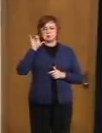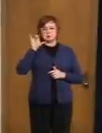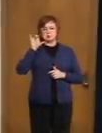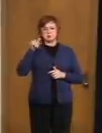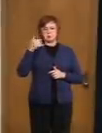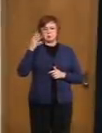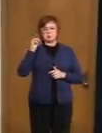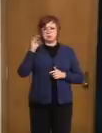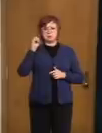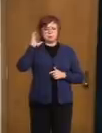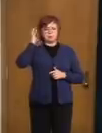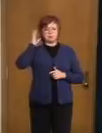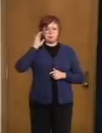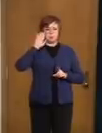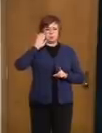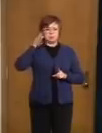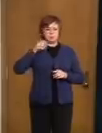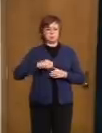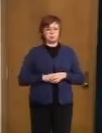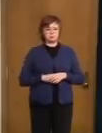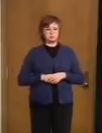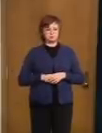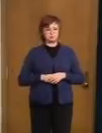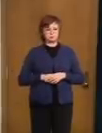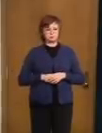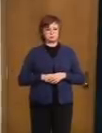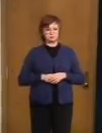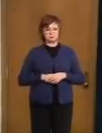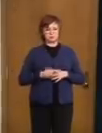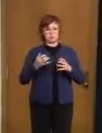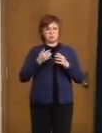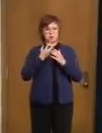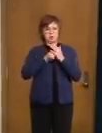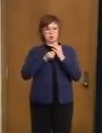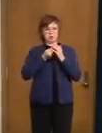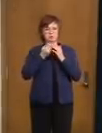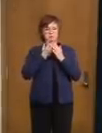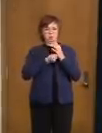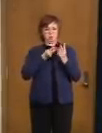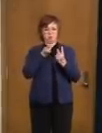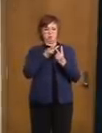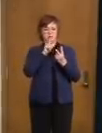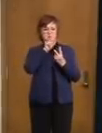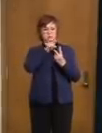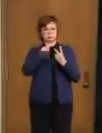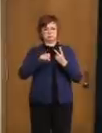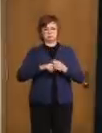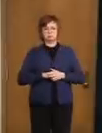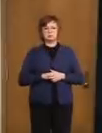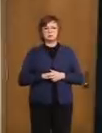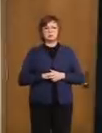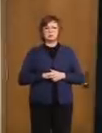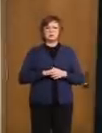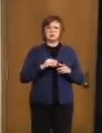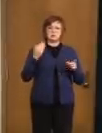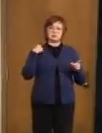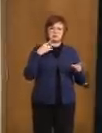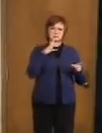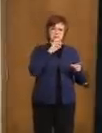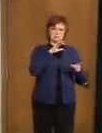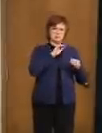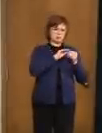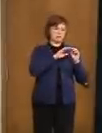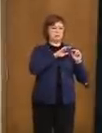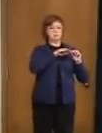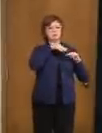Hi, I was hoping both the Premier and Dr. Shahab could answer this. In December, you talk about the numbers were going down,